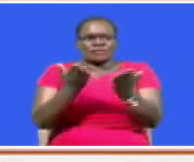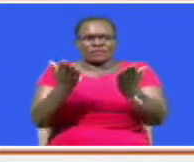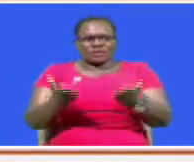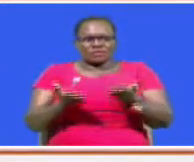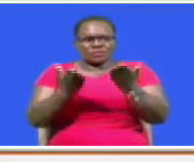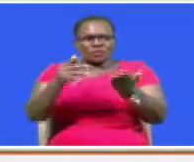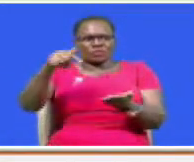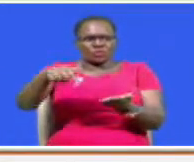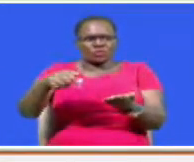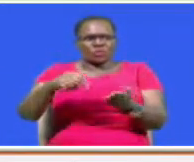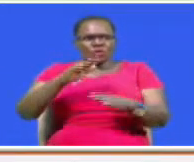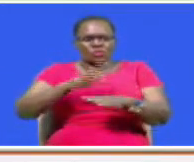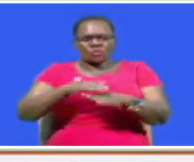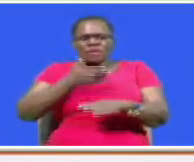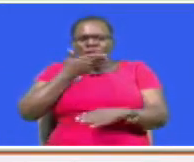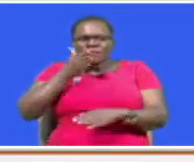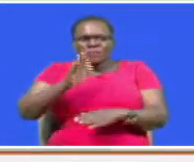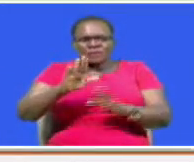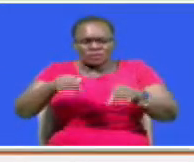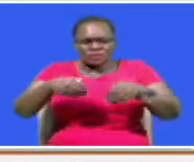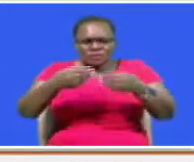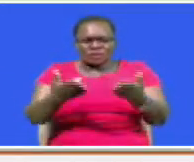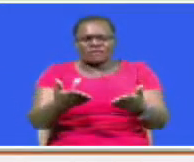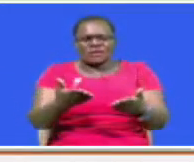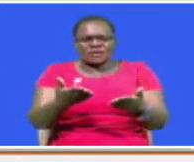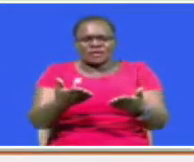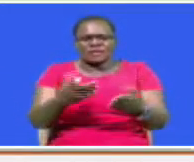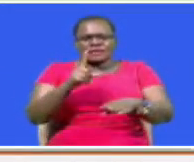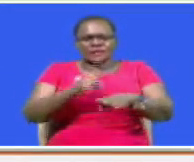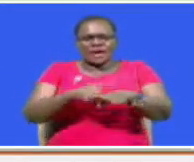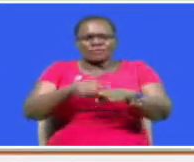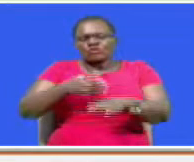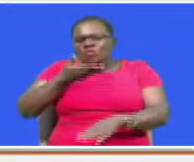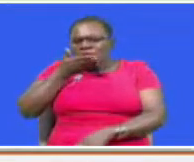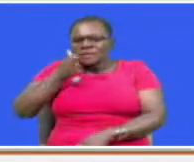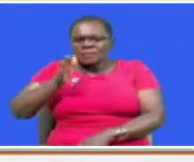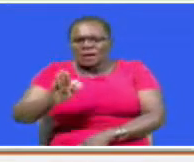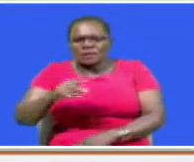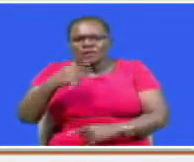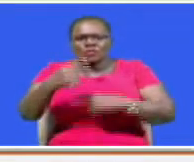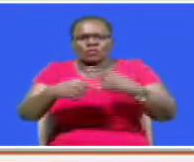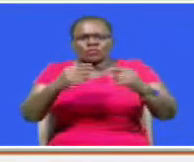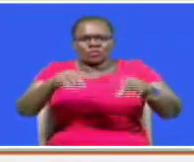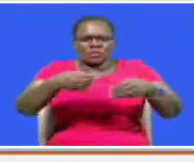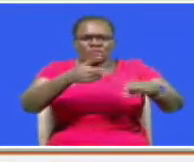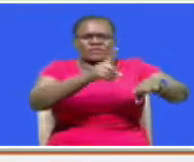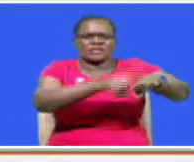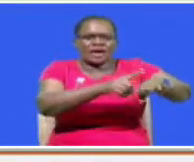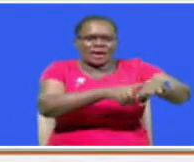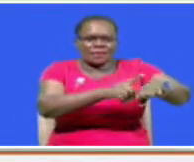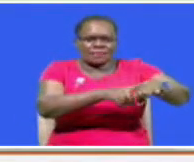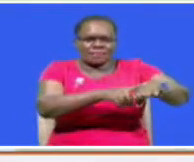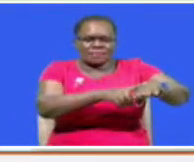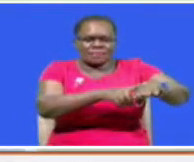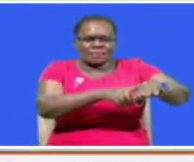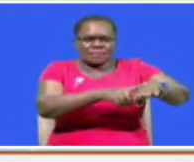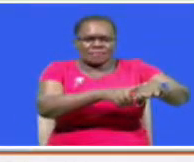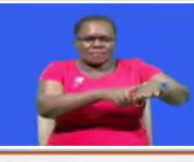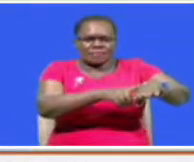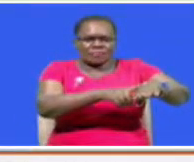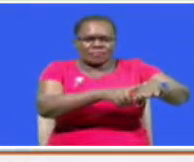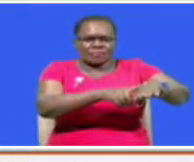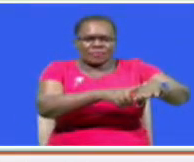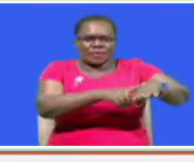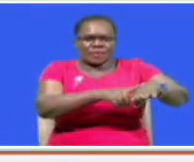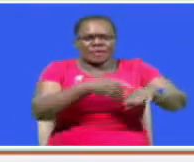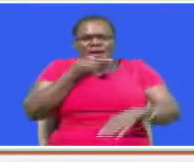it is only fair that the respondents be given time to respond. I will proceed to grant them time as they will propose.